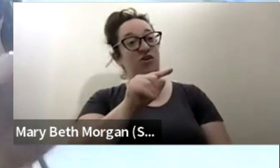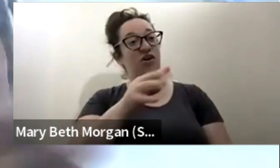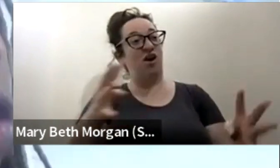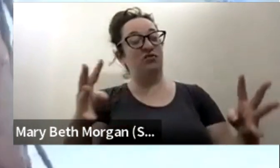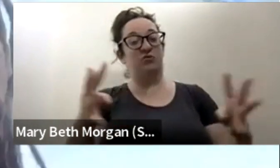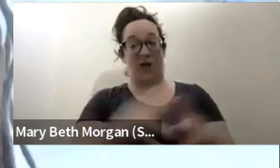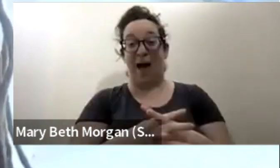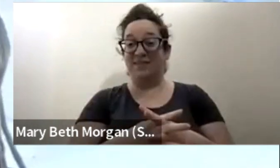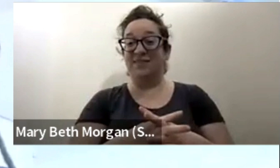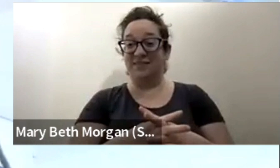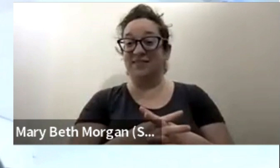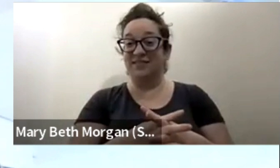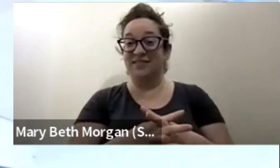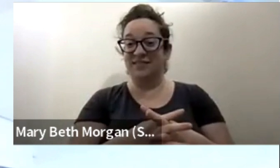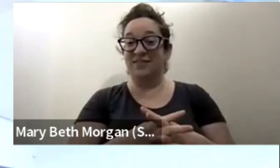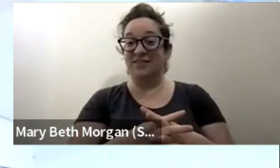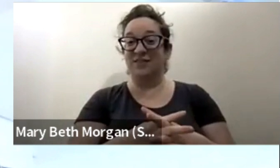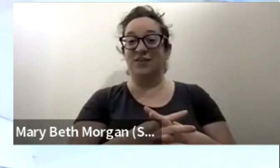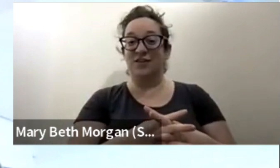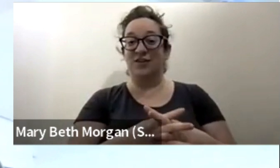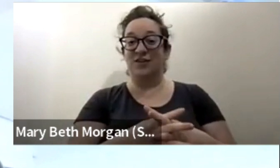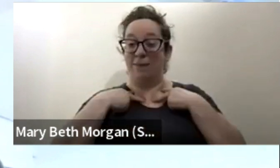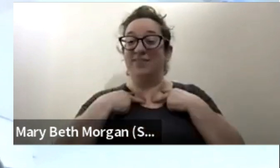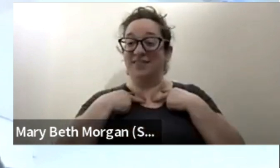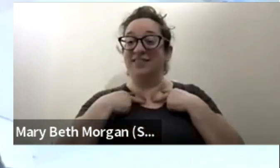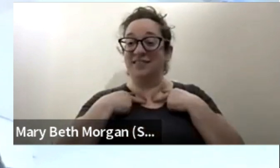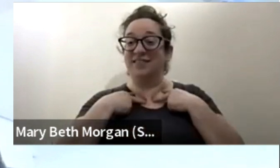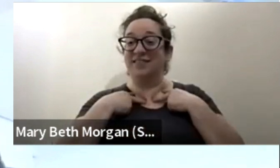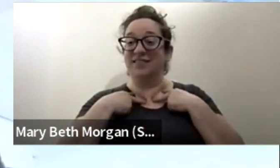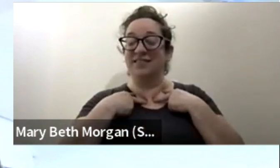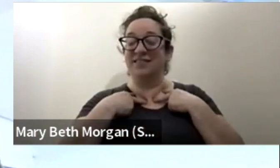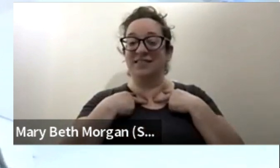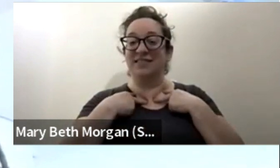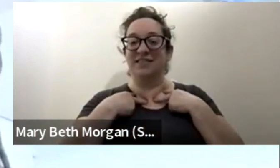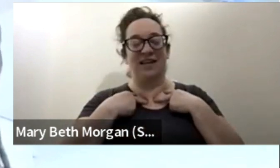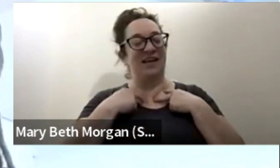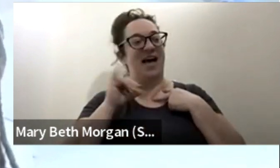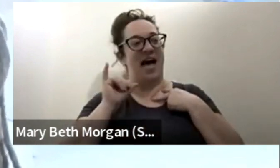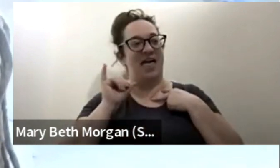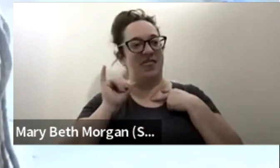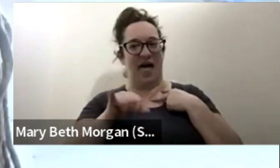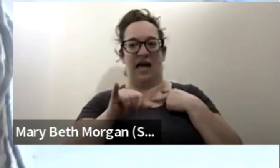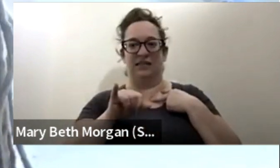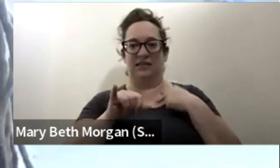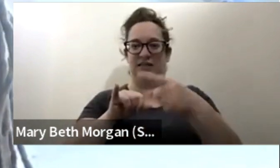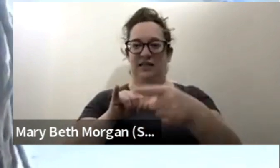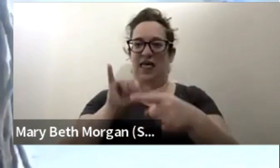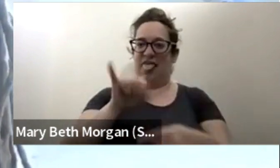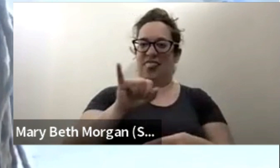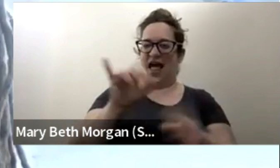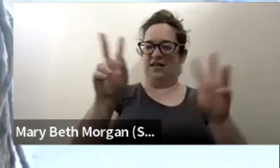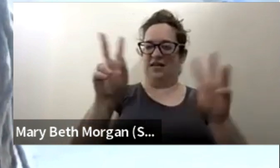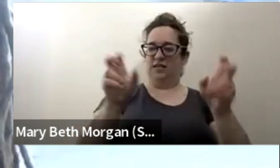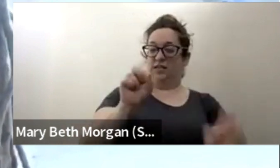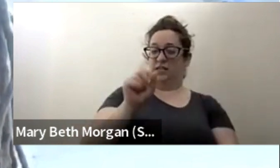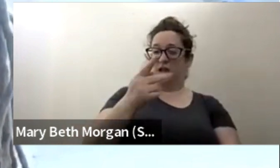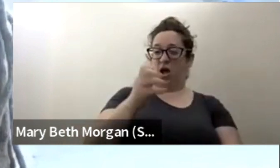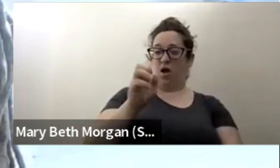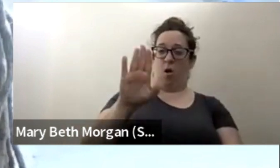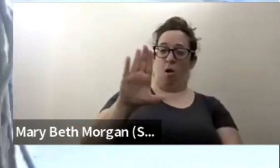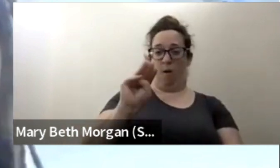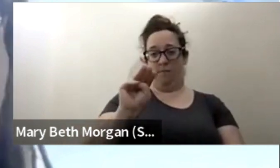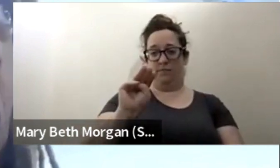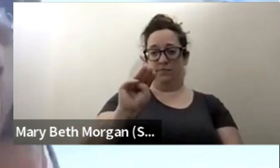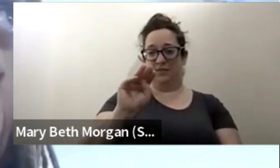Viola says is, you are quite trapped. You are quite trapped. And that makes somebody fall in love with